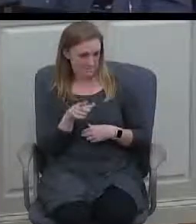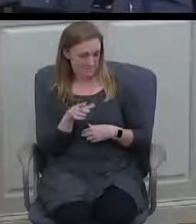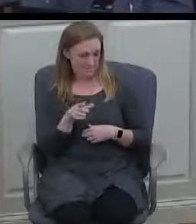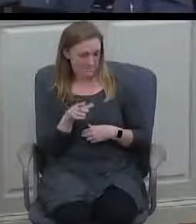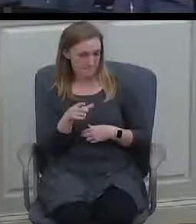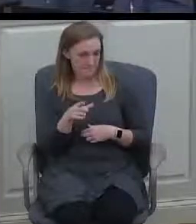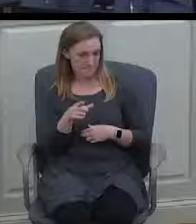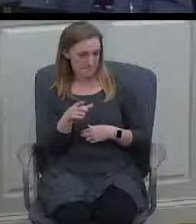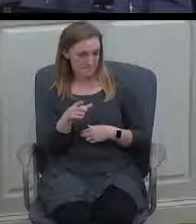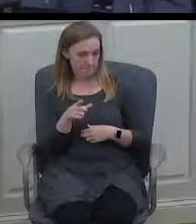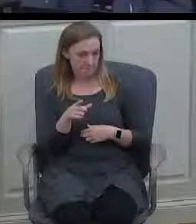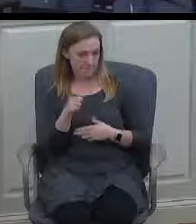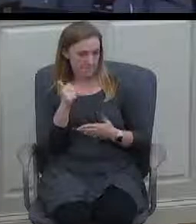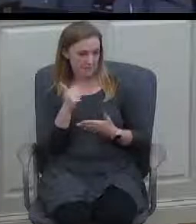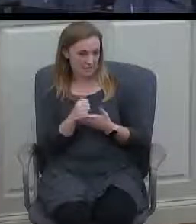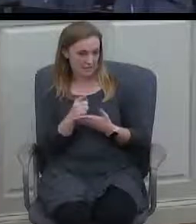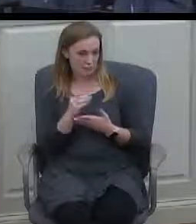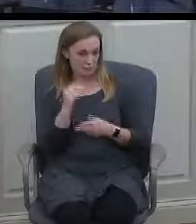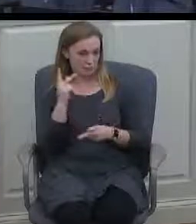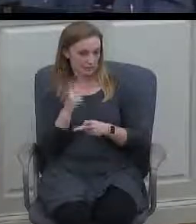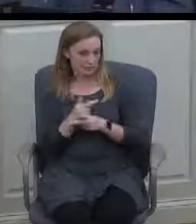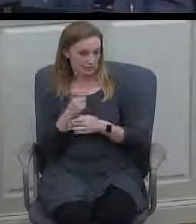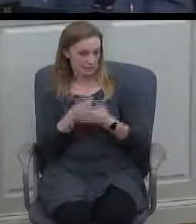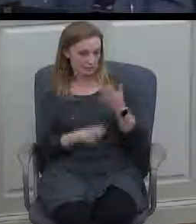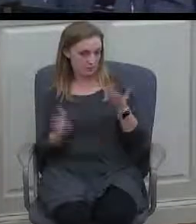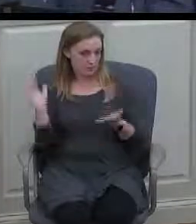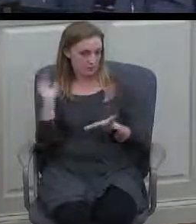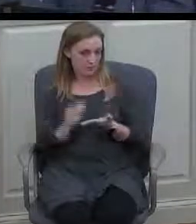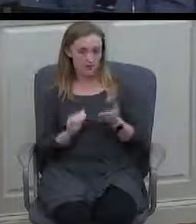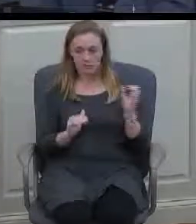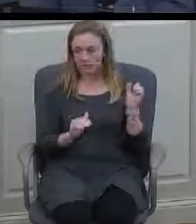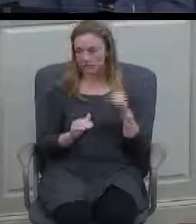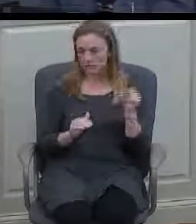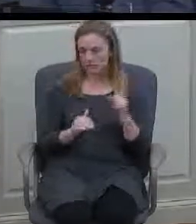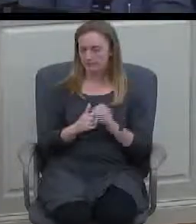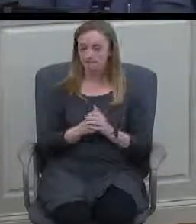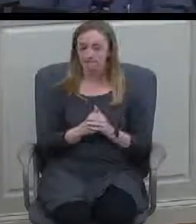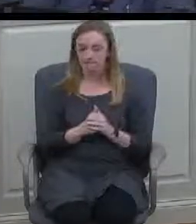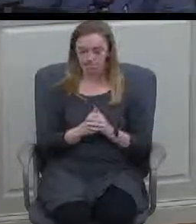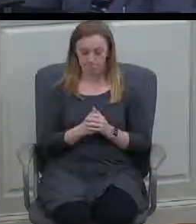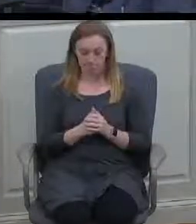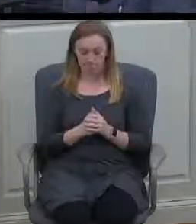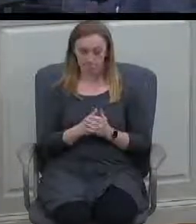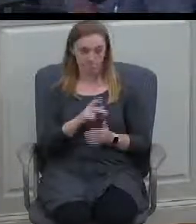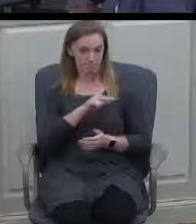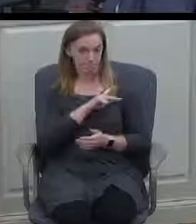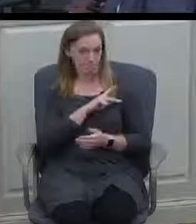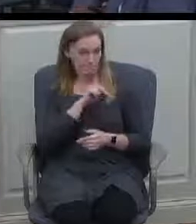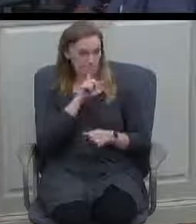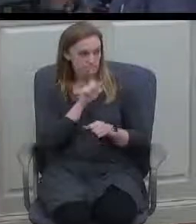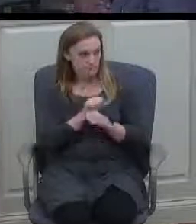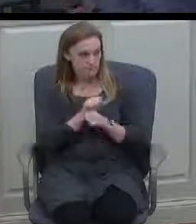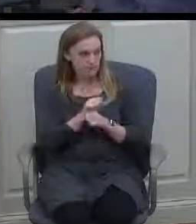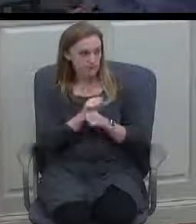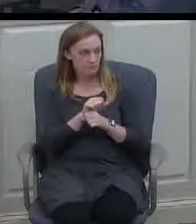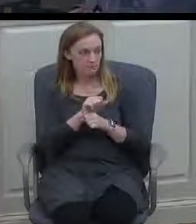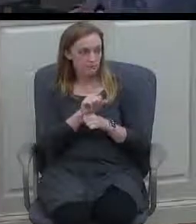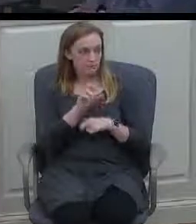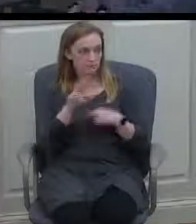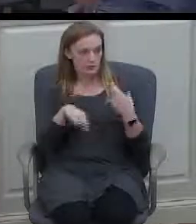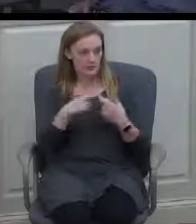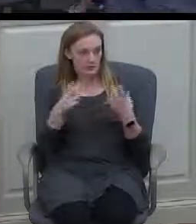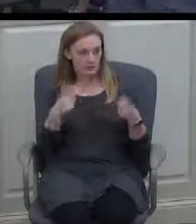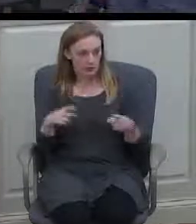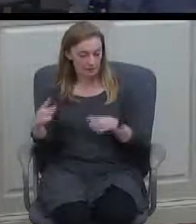assisted in keeping the price down? Yes. Okay. All right. If Is there actual recycling